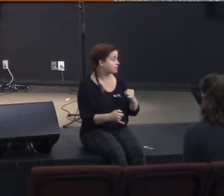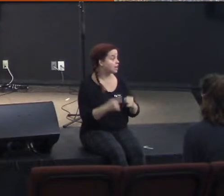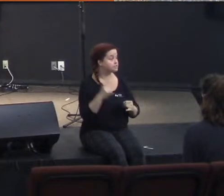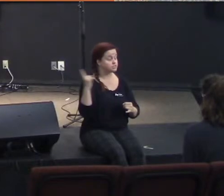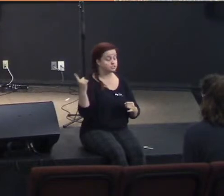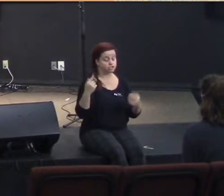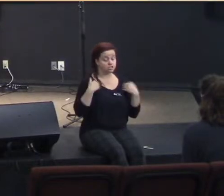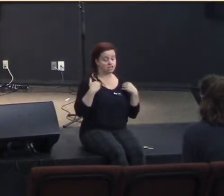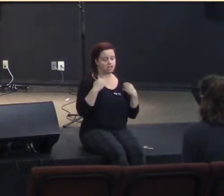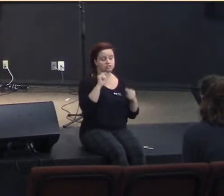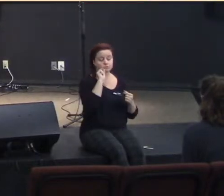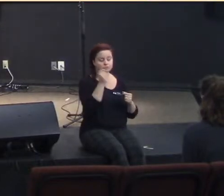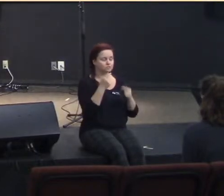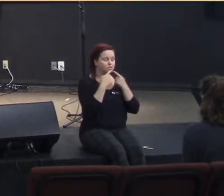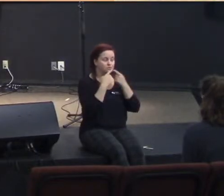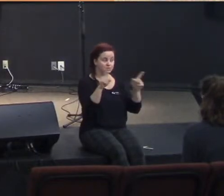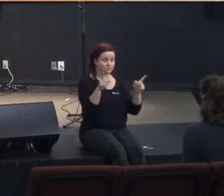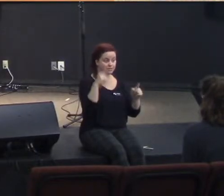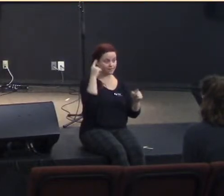us.